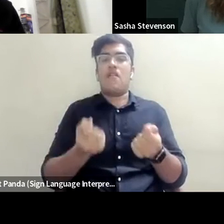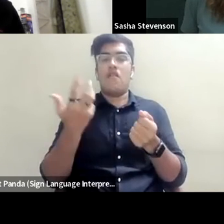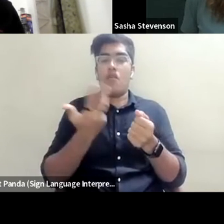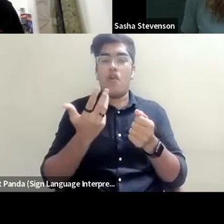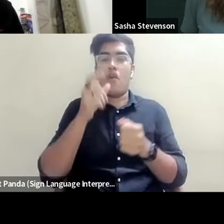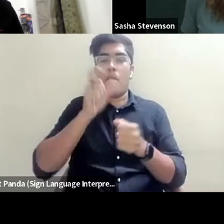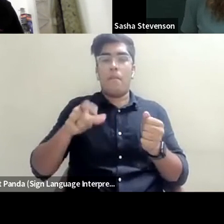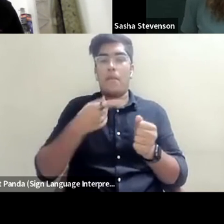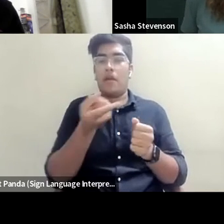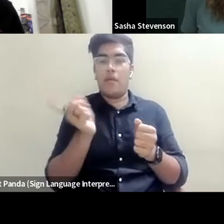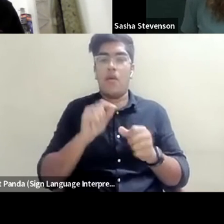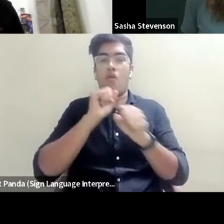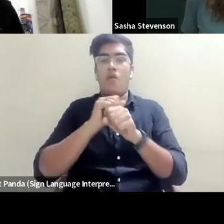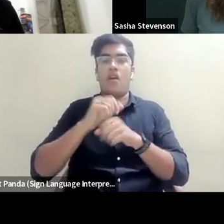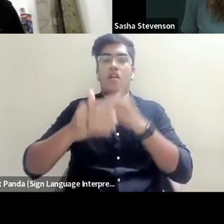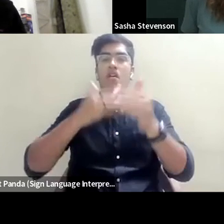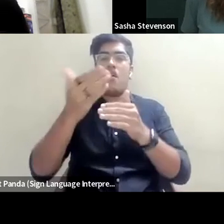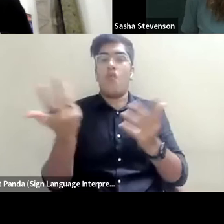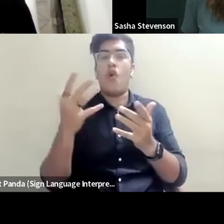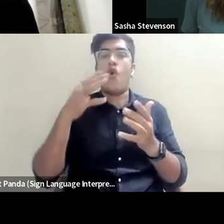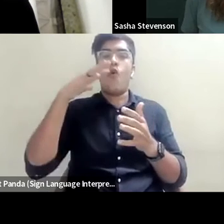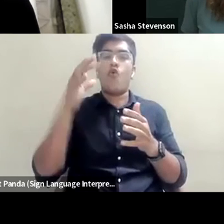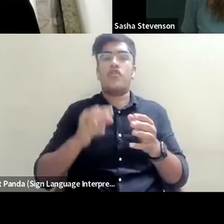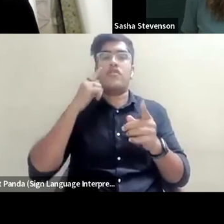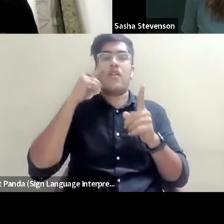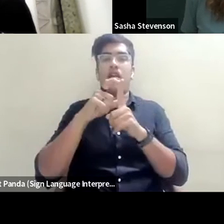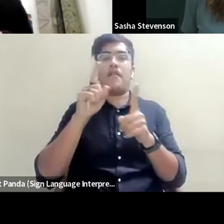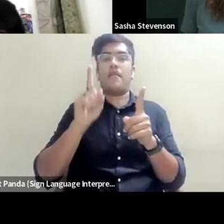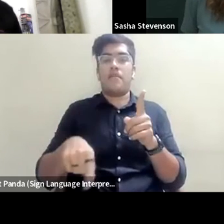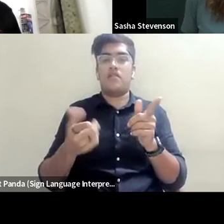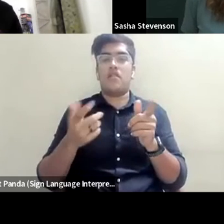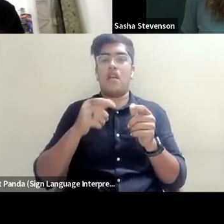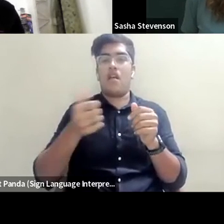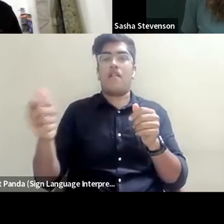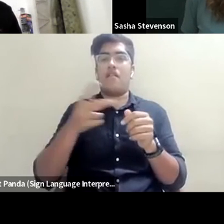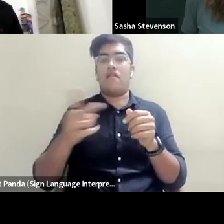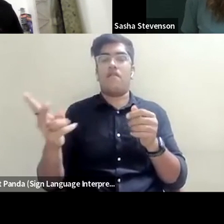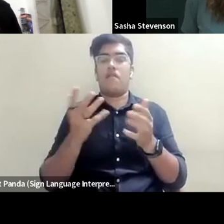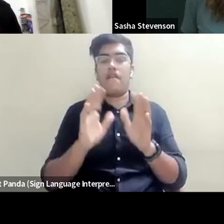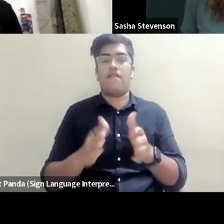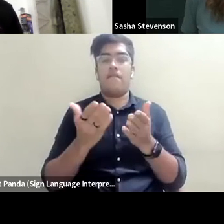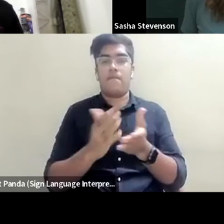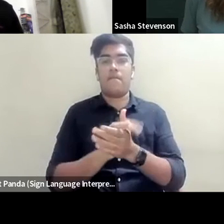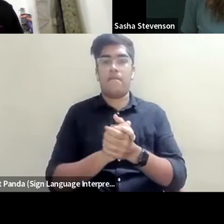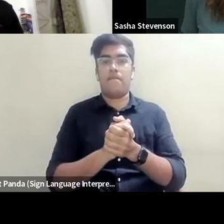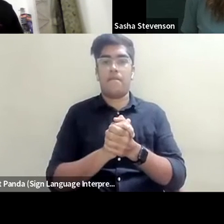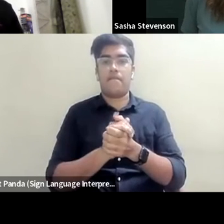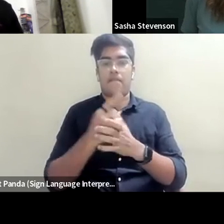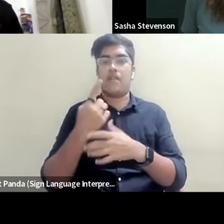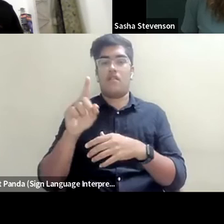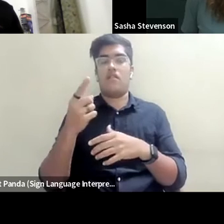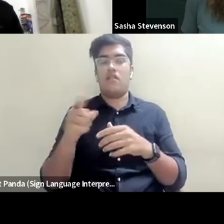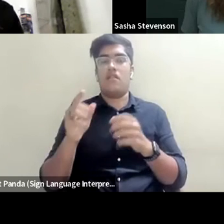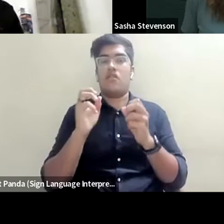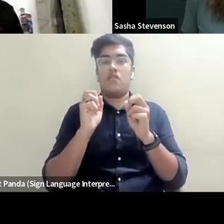initiatives to maintain original identities of the various groups. Right. Right.